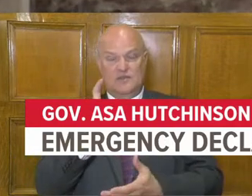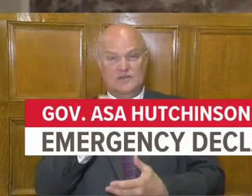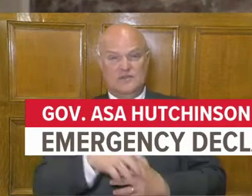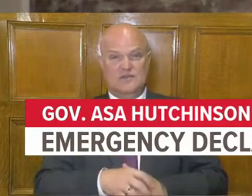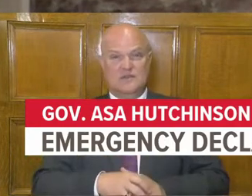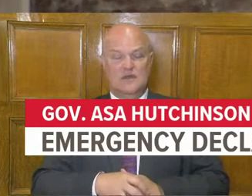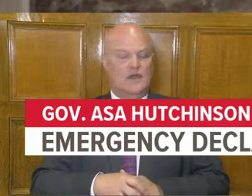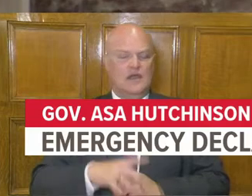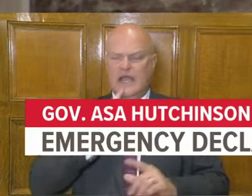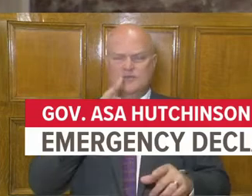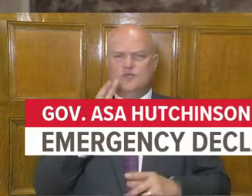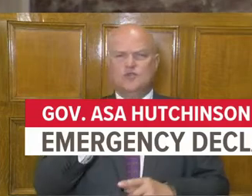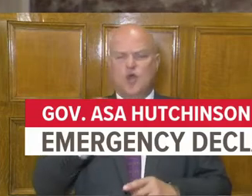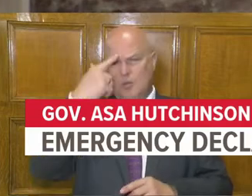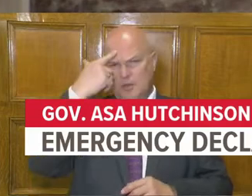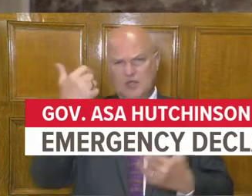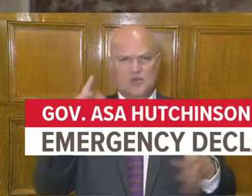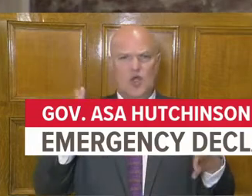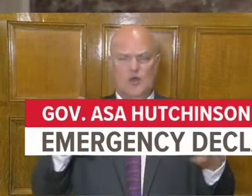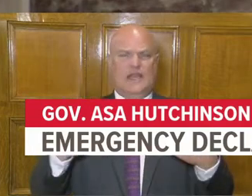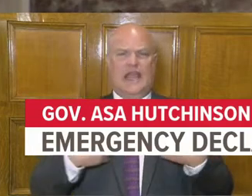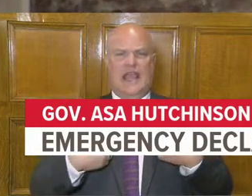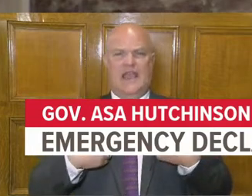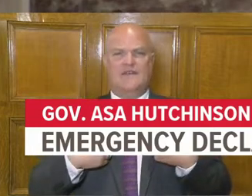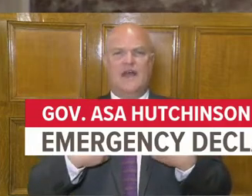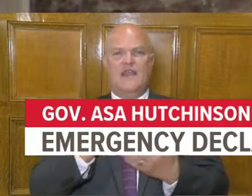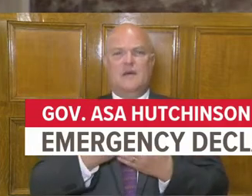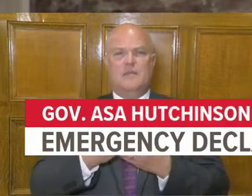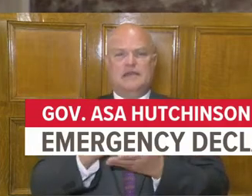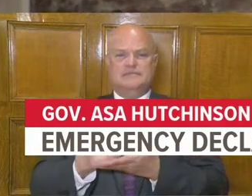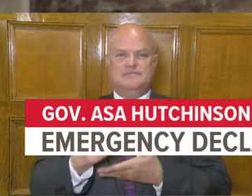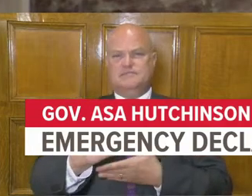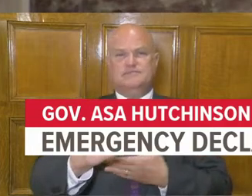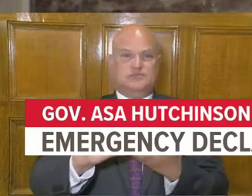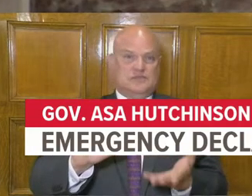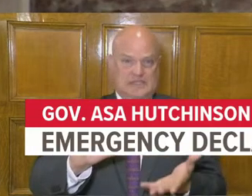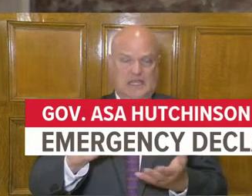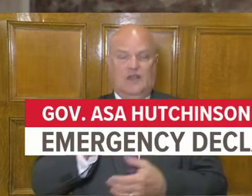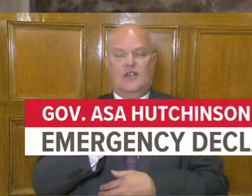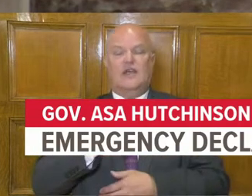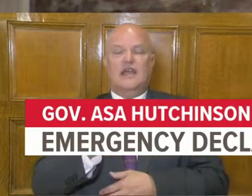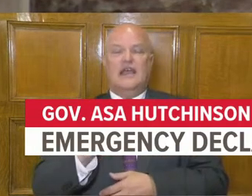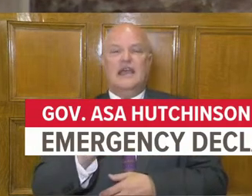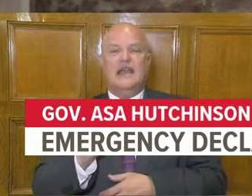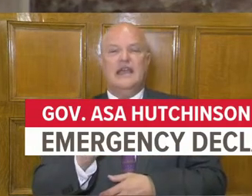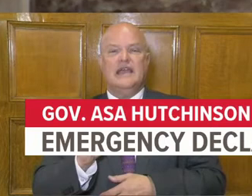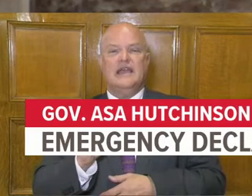The answer is no, because we already have the appropriations for it, and it's